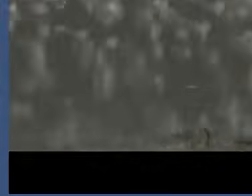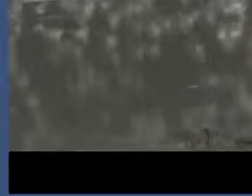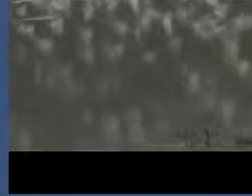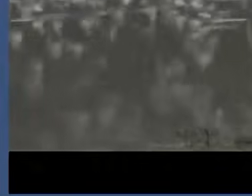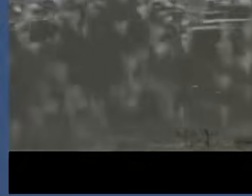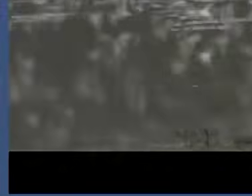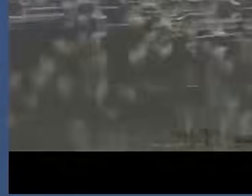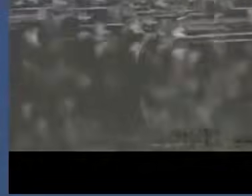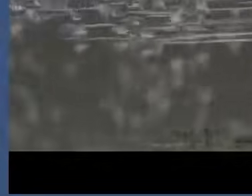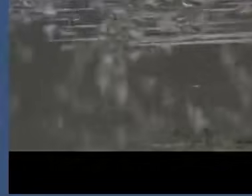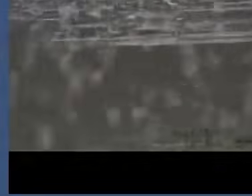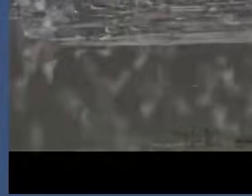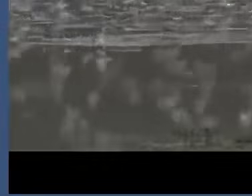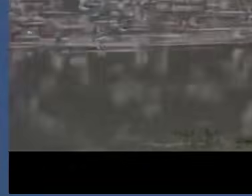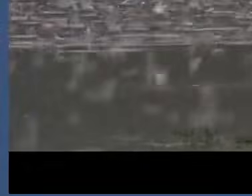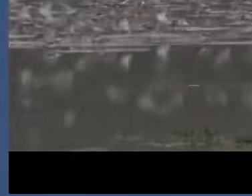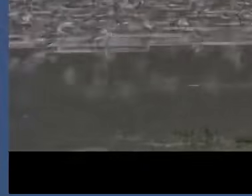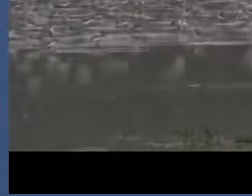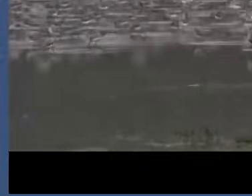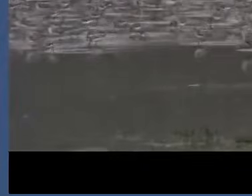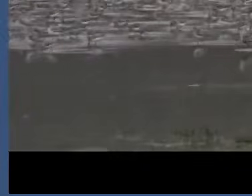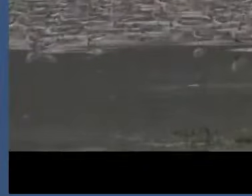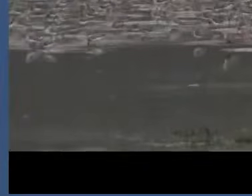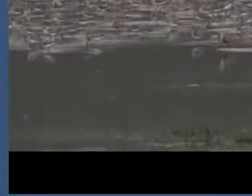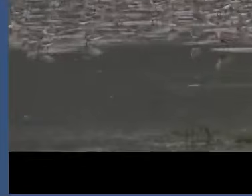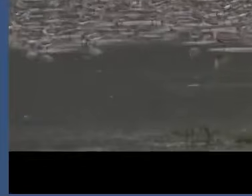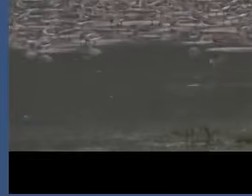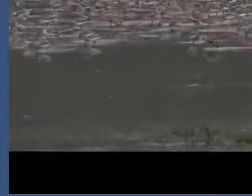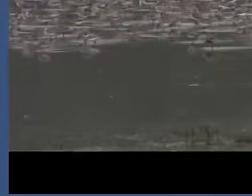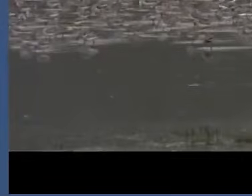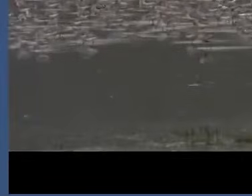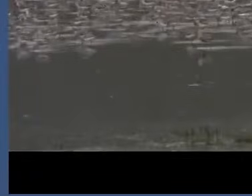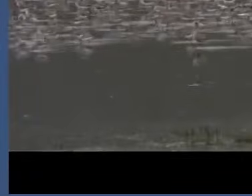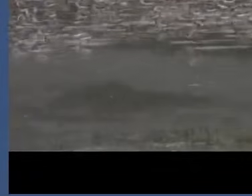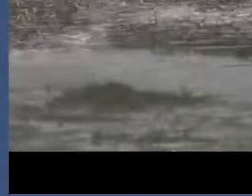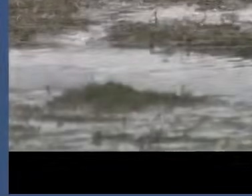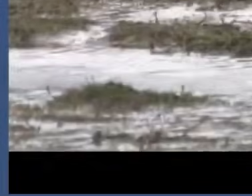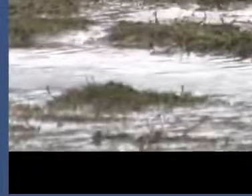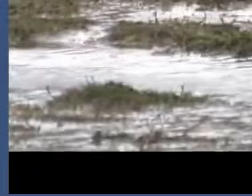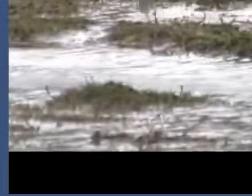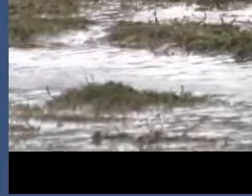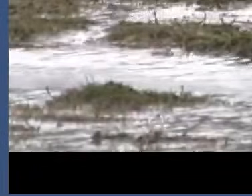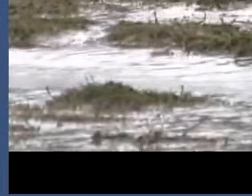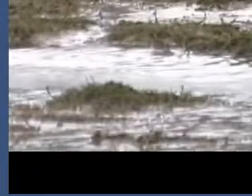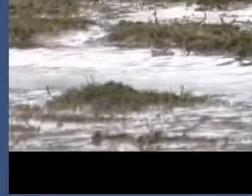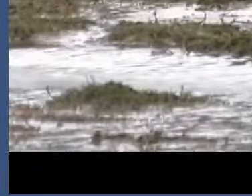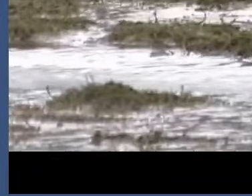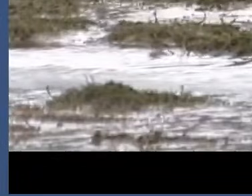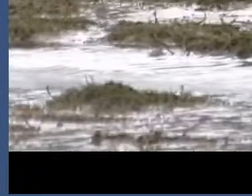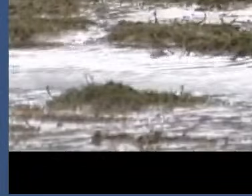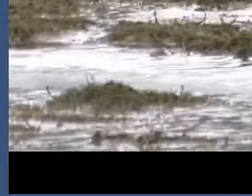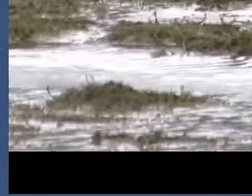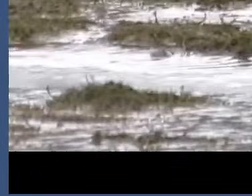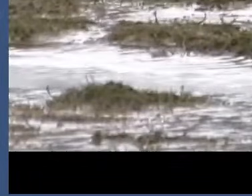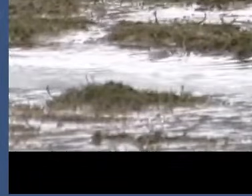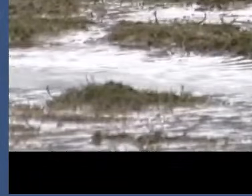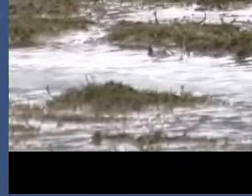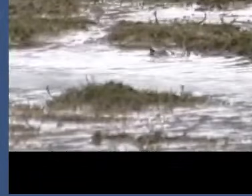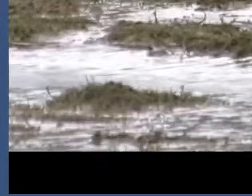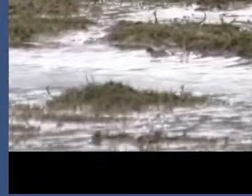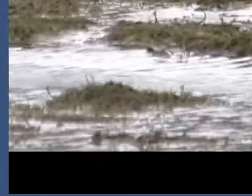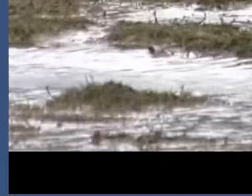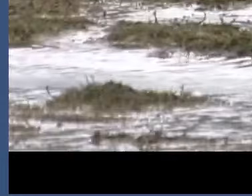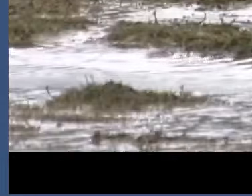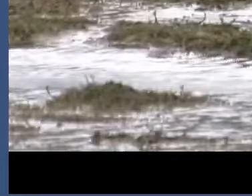This refuge, this resting spot for migratory birds, is one incredible place to watch. You not only see the shorebirds,